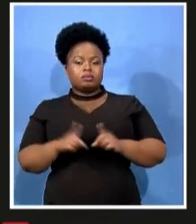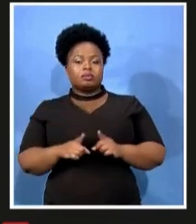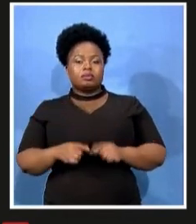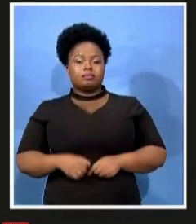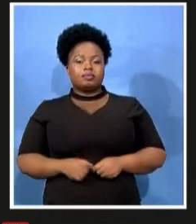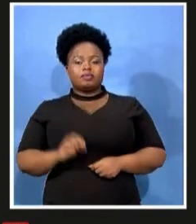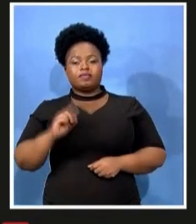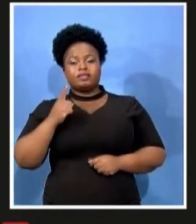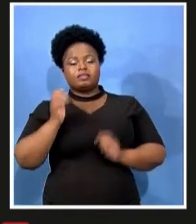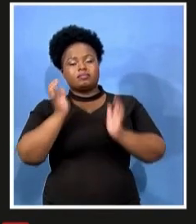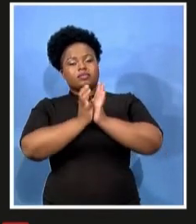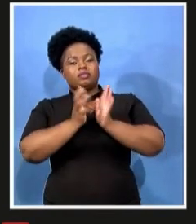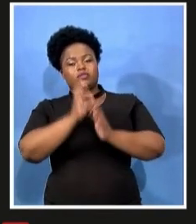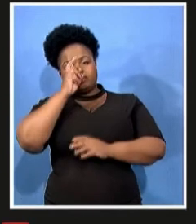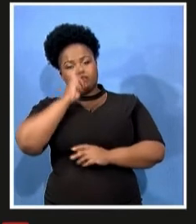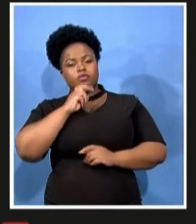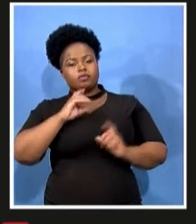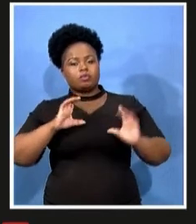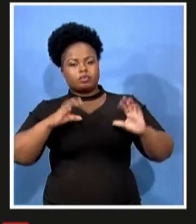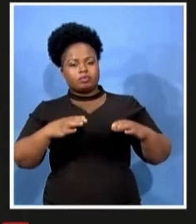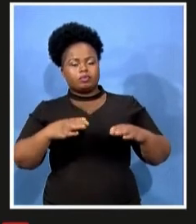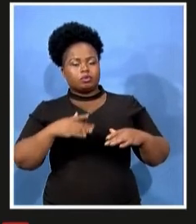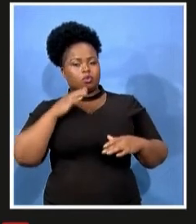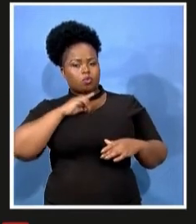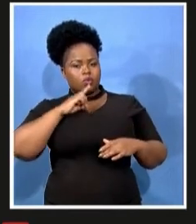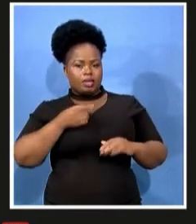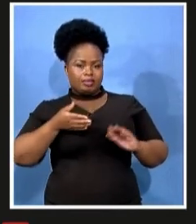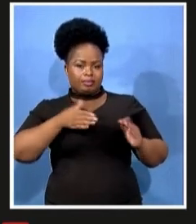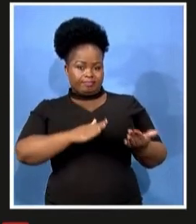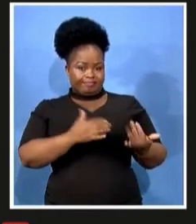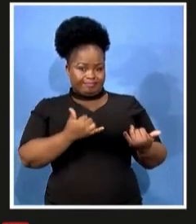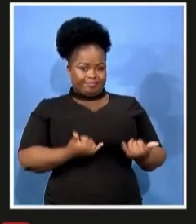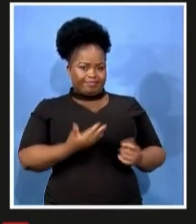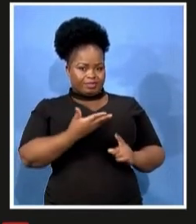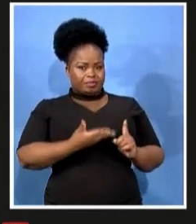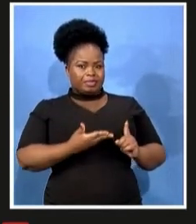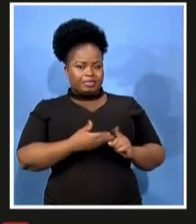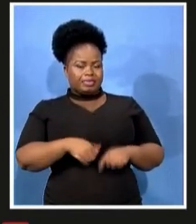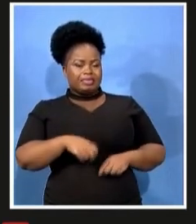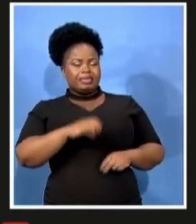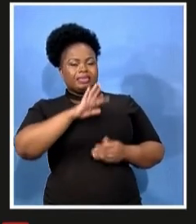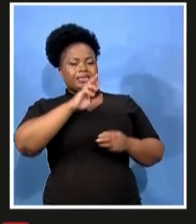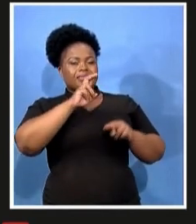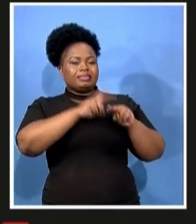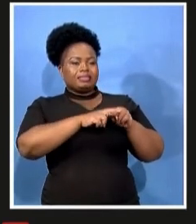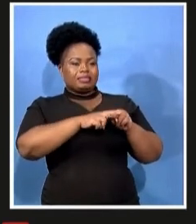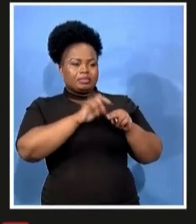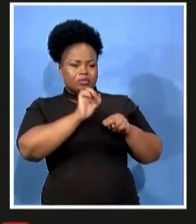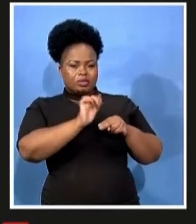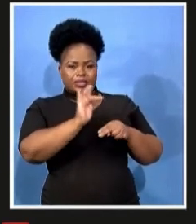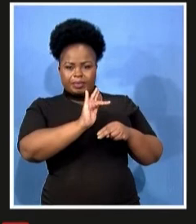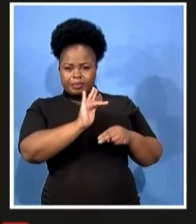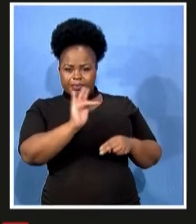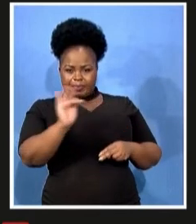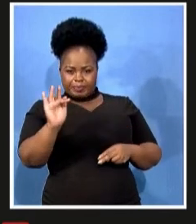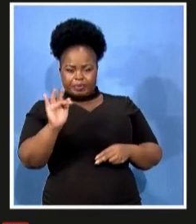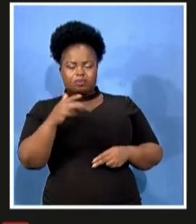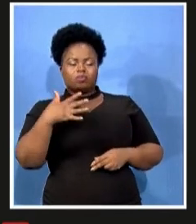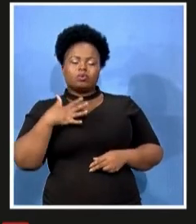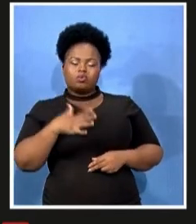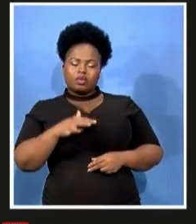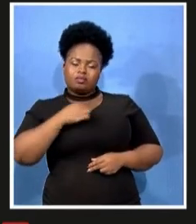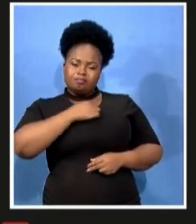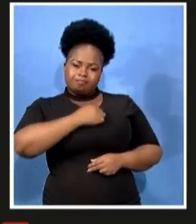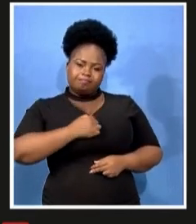after she's no more with us, her seat is empty. We would want to send a condolence message also as a